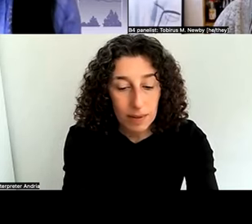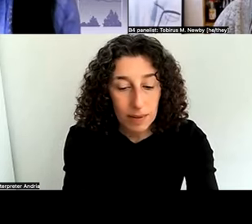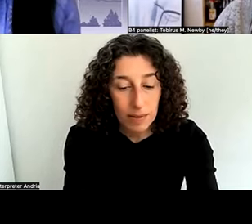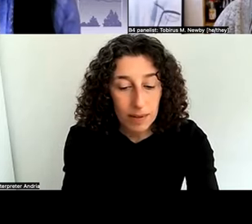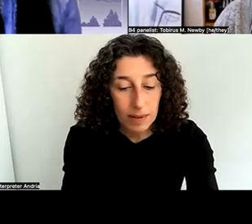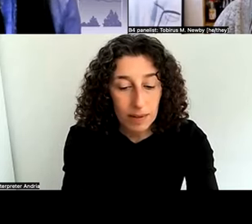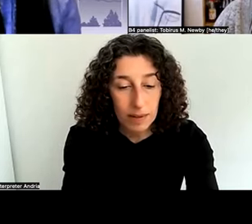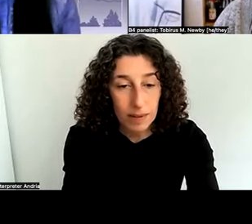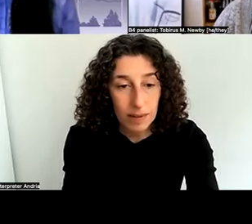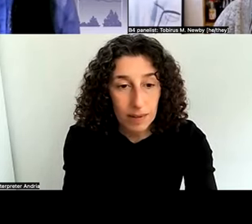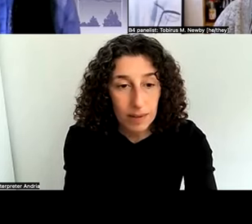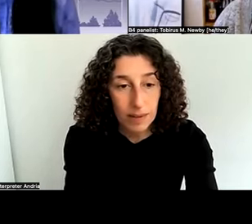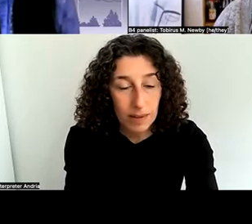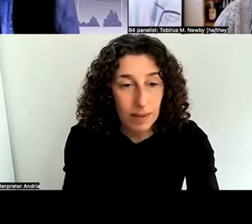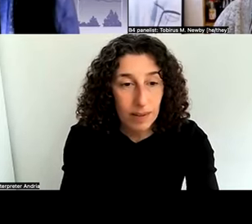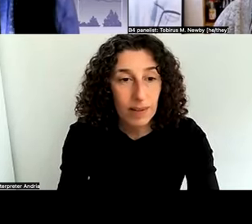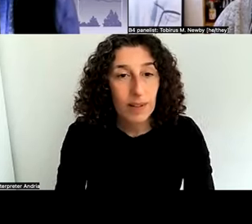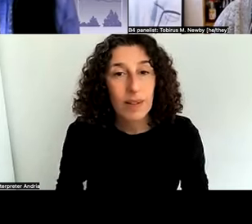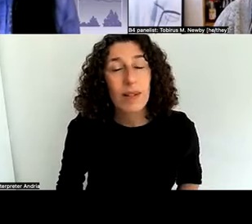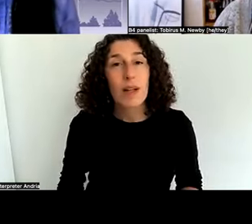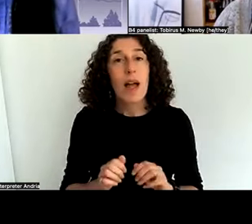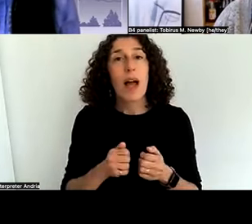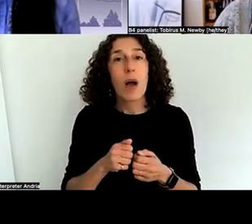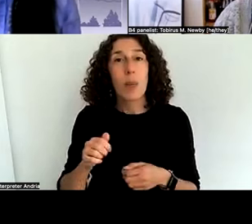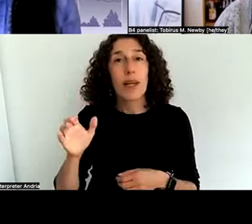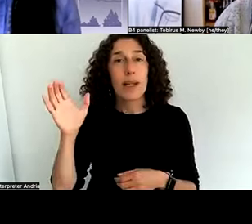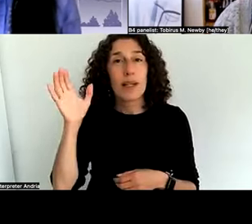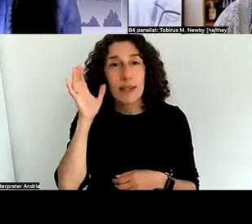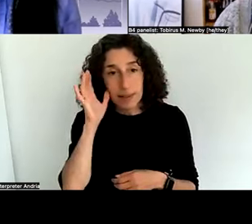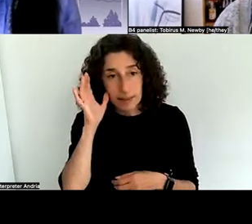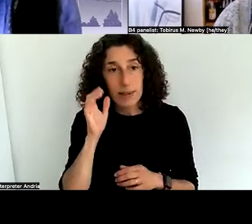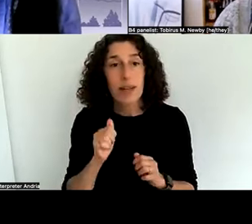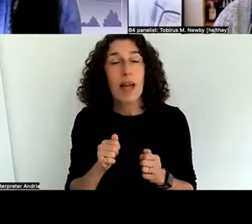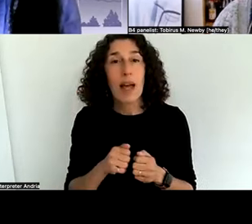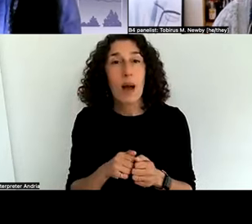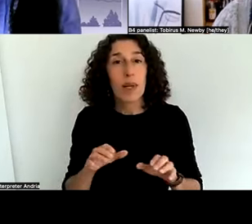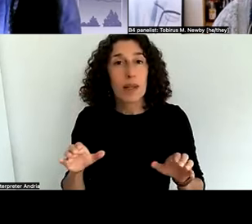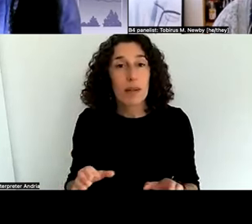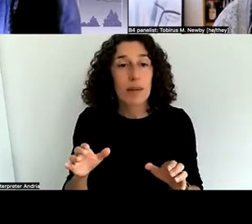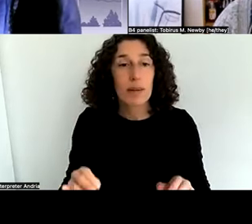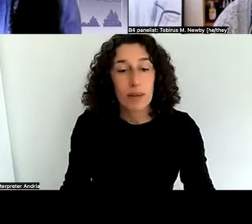And like, how do we do that? You know, like how do we